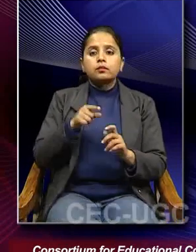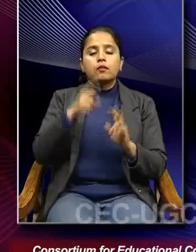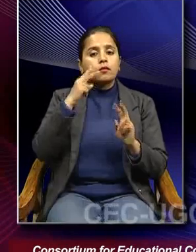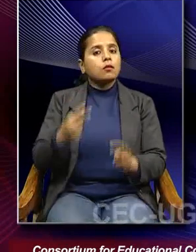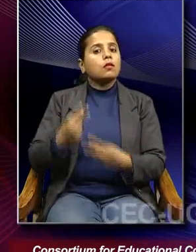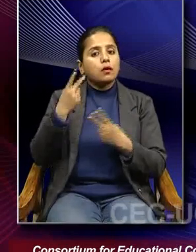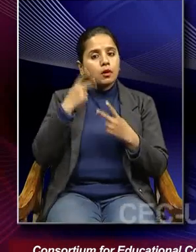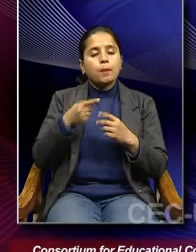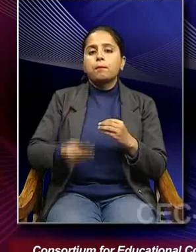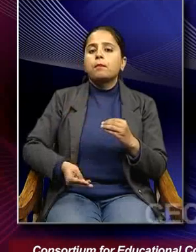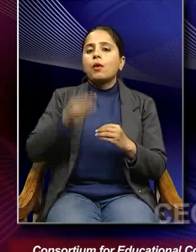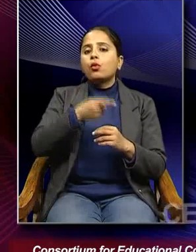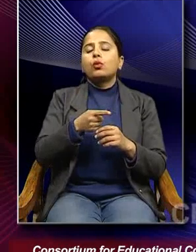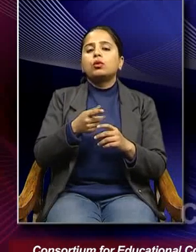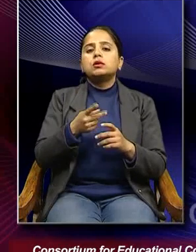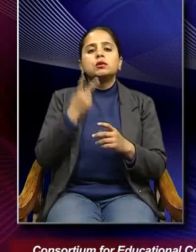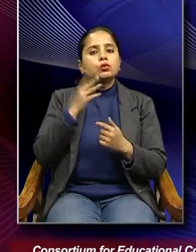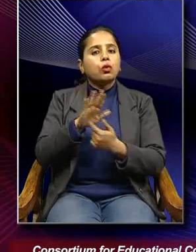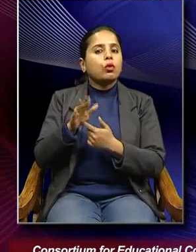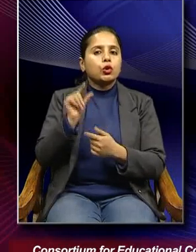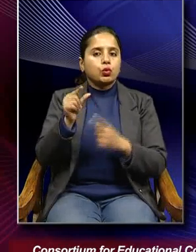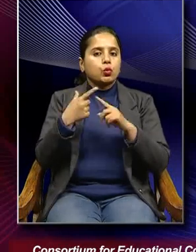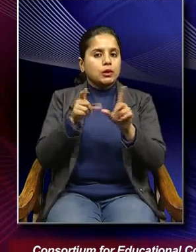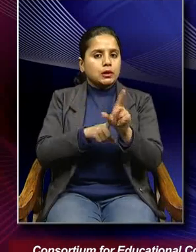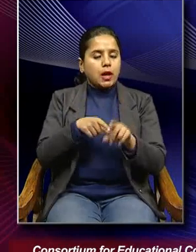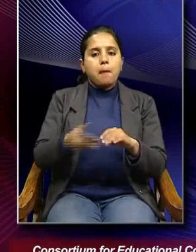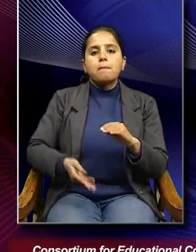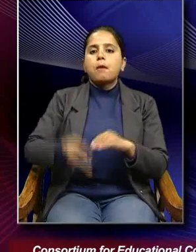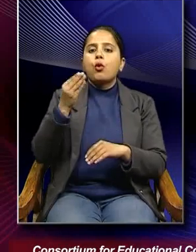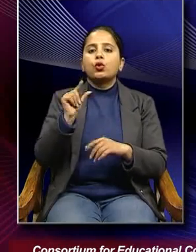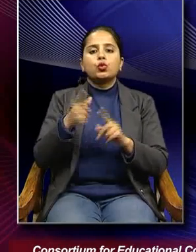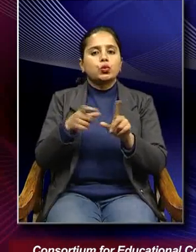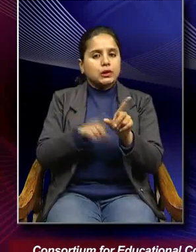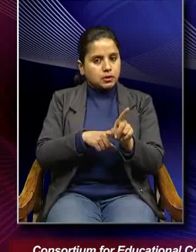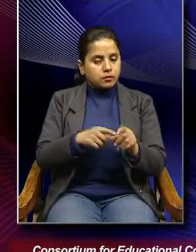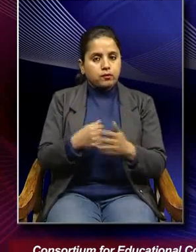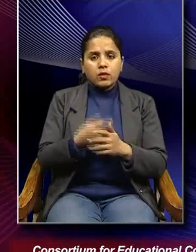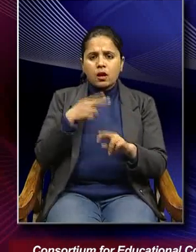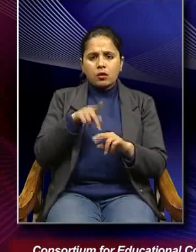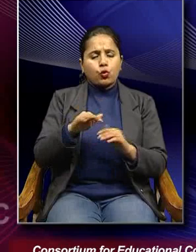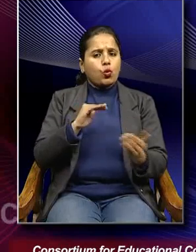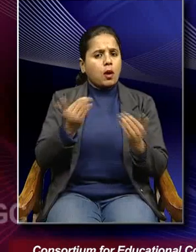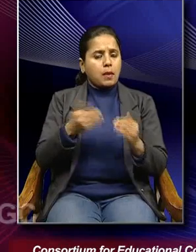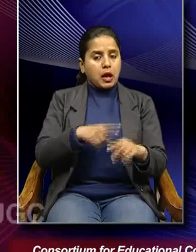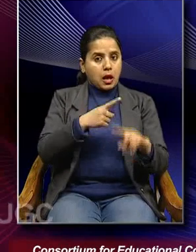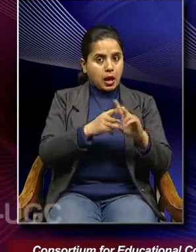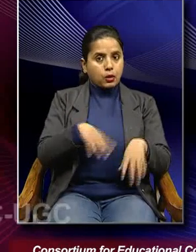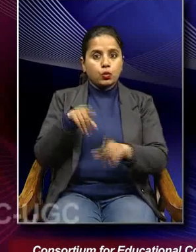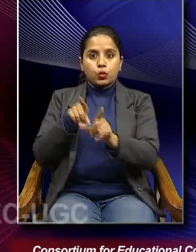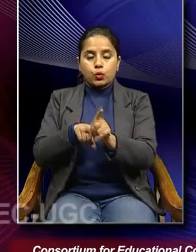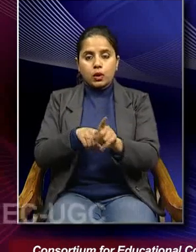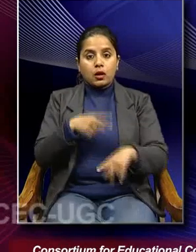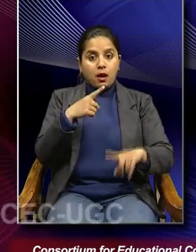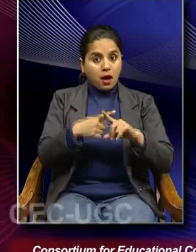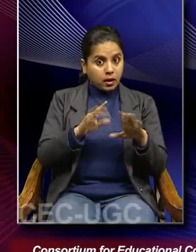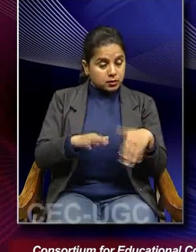of more of utilities, greater utilities. If you compare X and Y, at